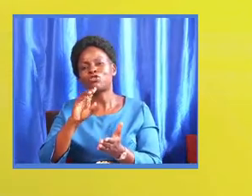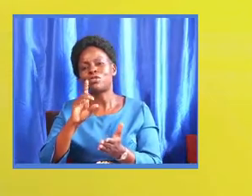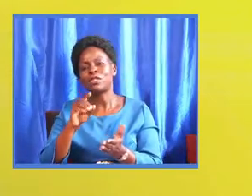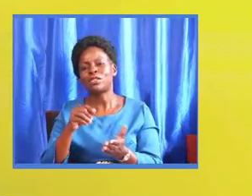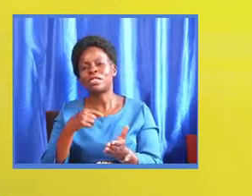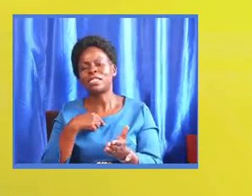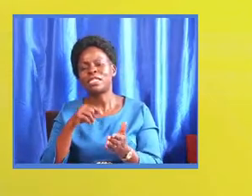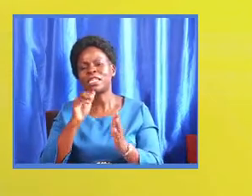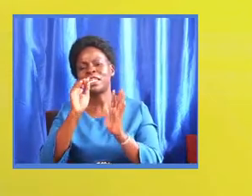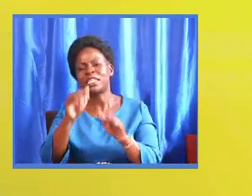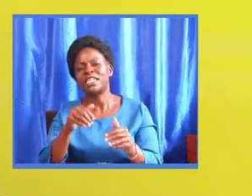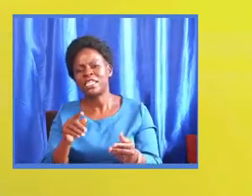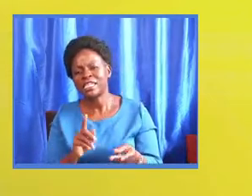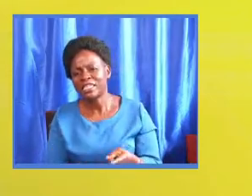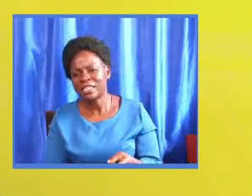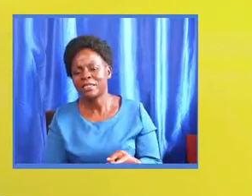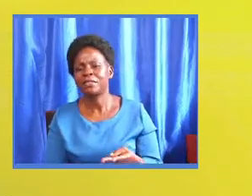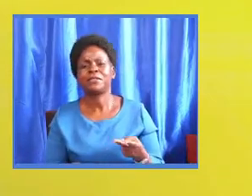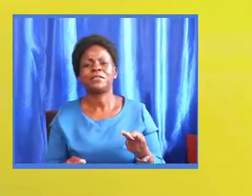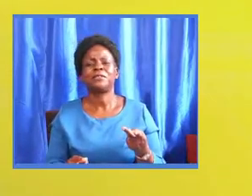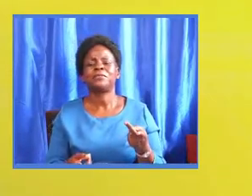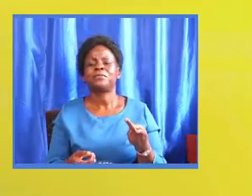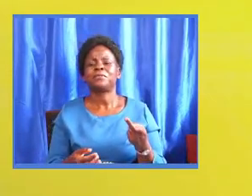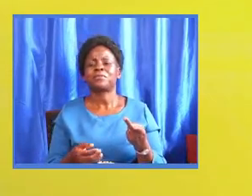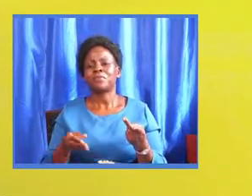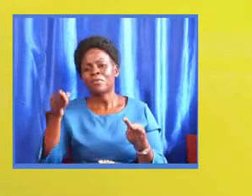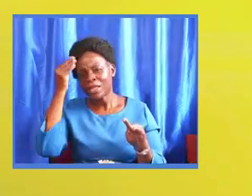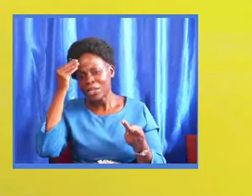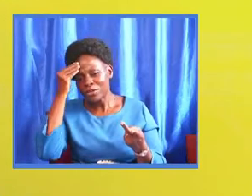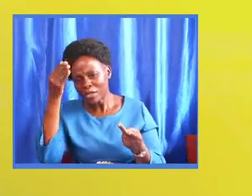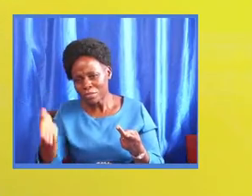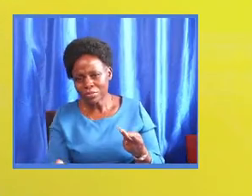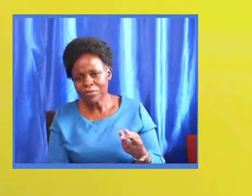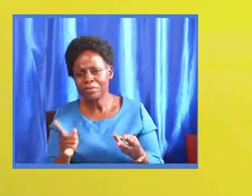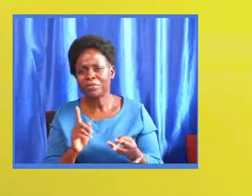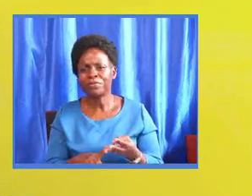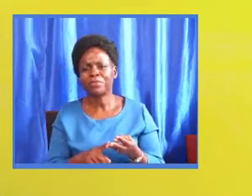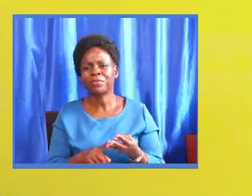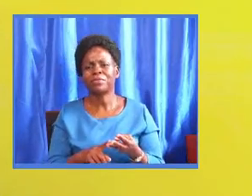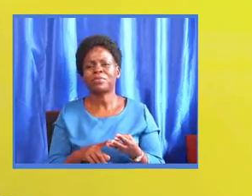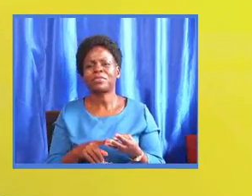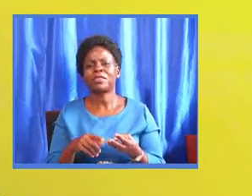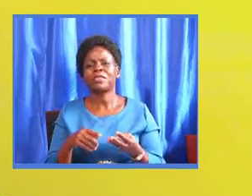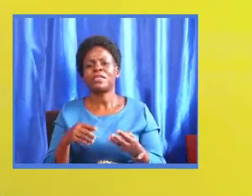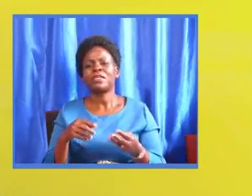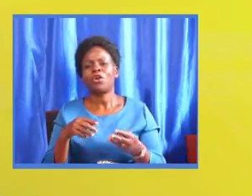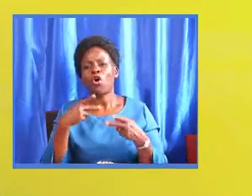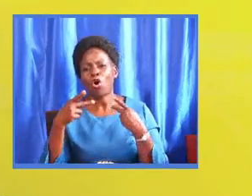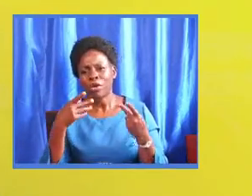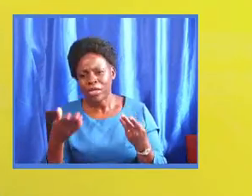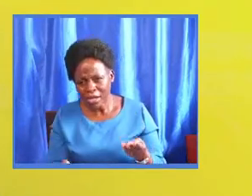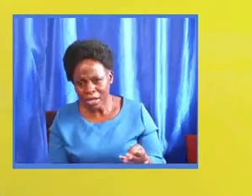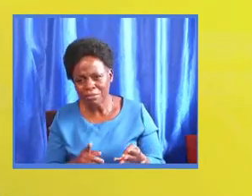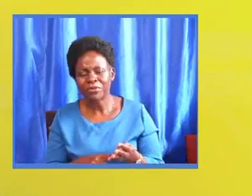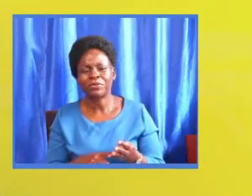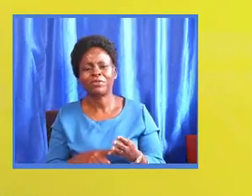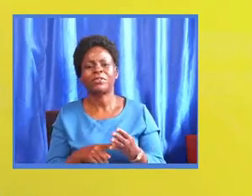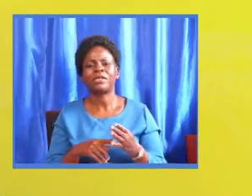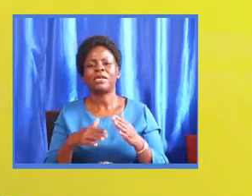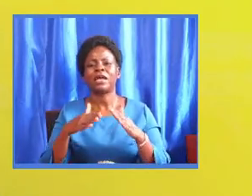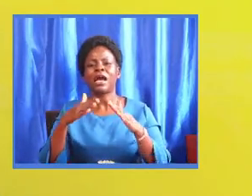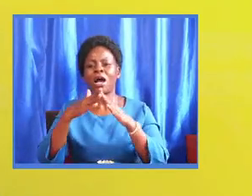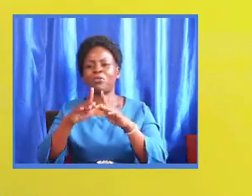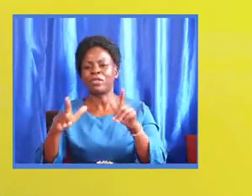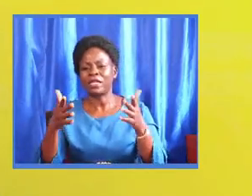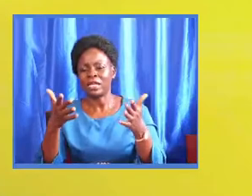that he's in agriculture, he's in education, he's in hospitality, and he's in real estate.